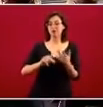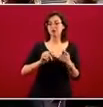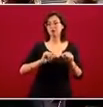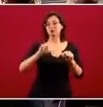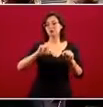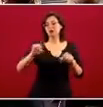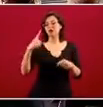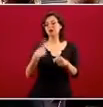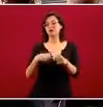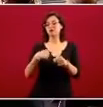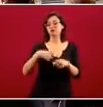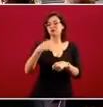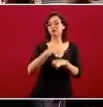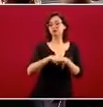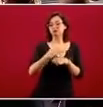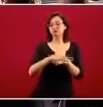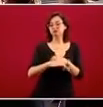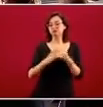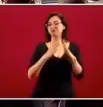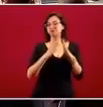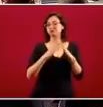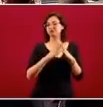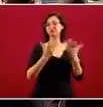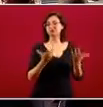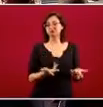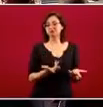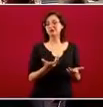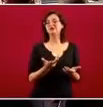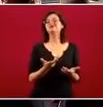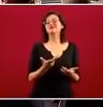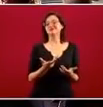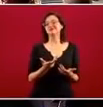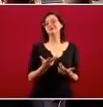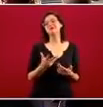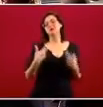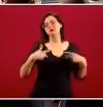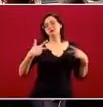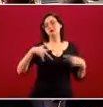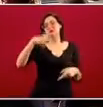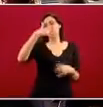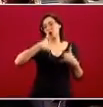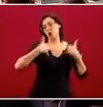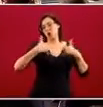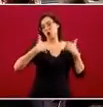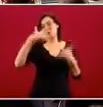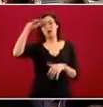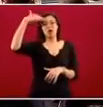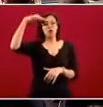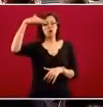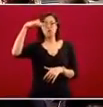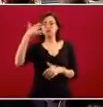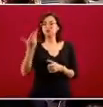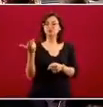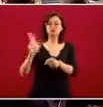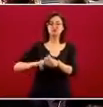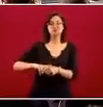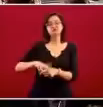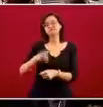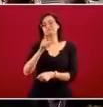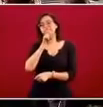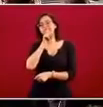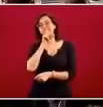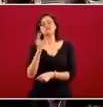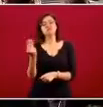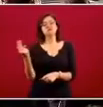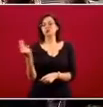contrast, most of the cases that are walking, that the patients didn't have to be hospitalized, they correspond with younger populations